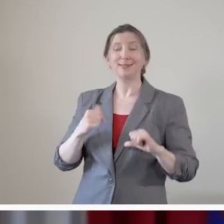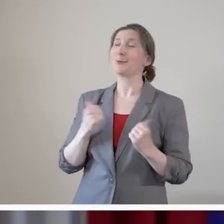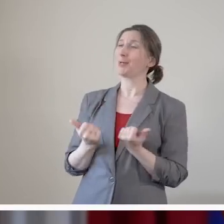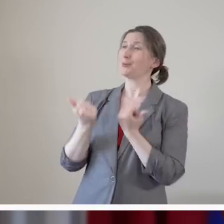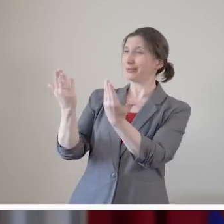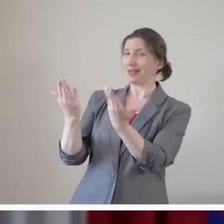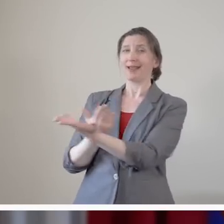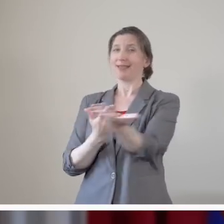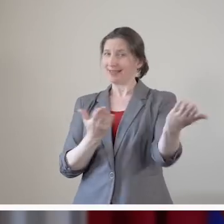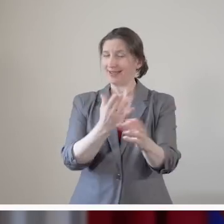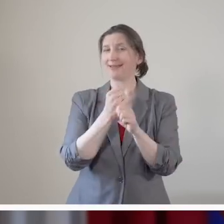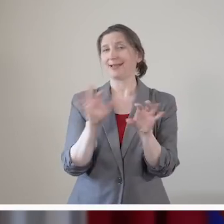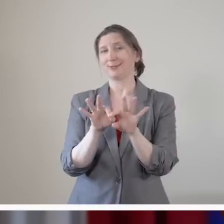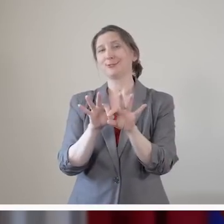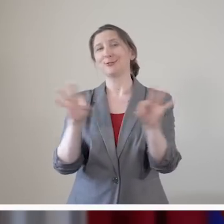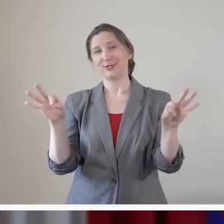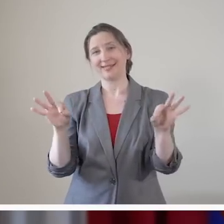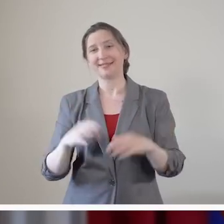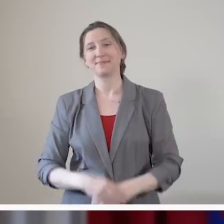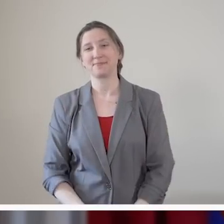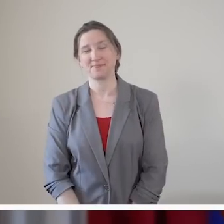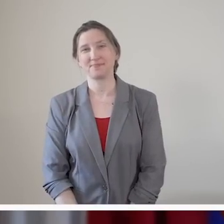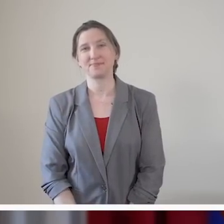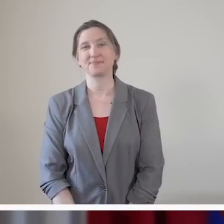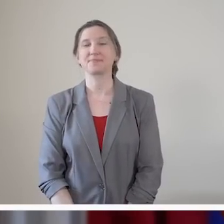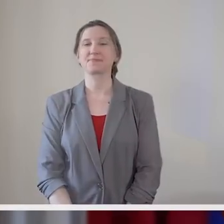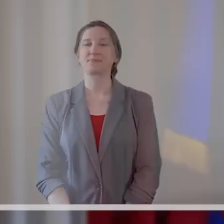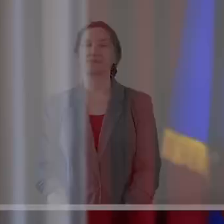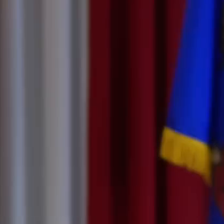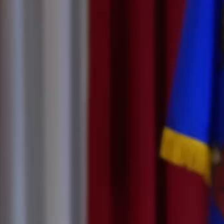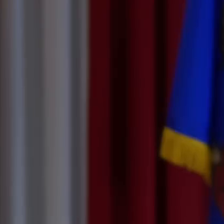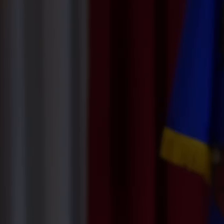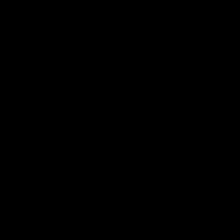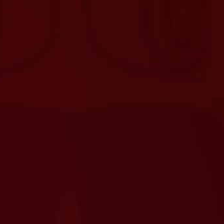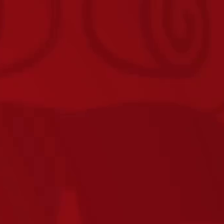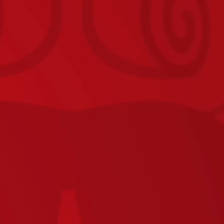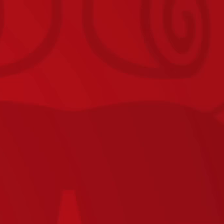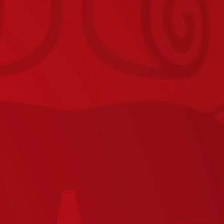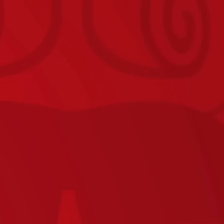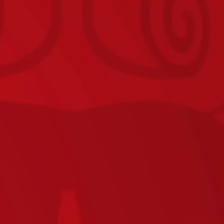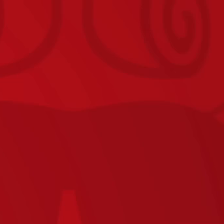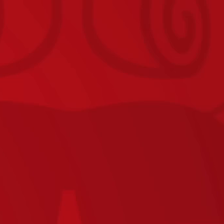faculty of the College of Agricultural and Life Sciences, I present these candidates for degrees.